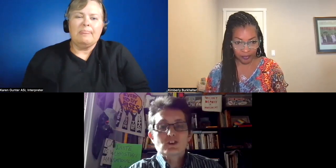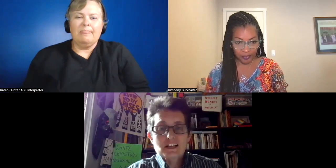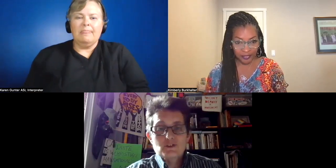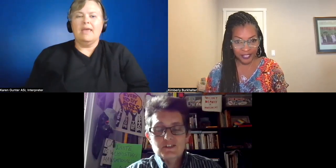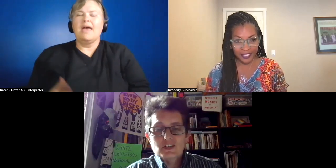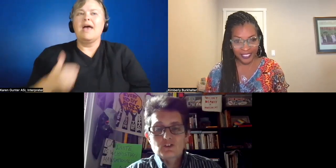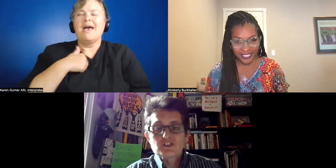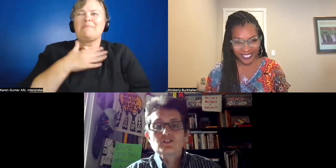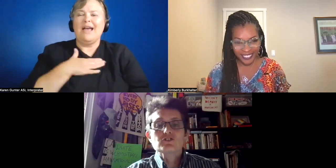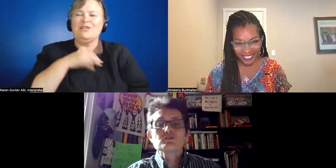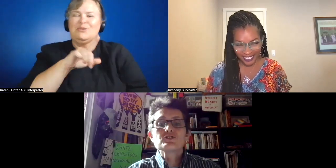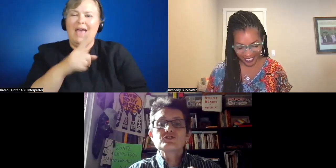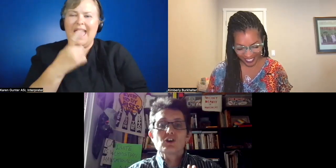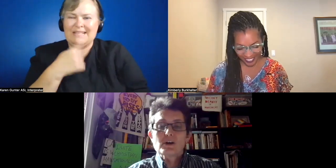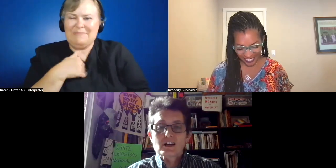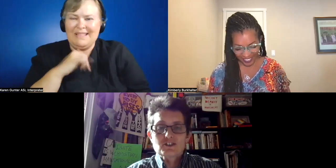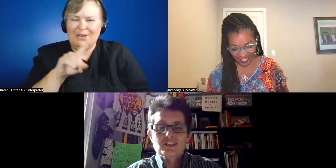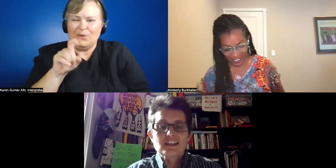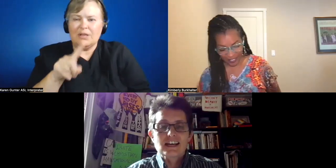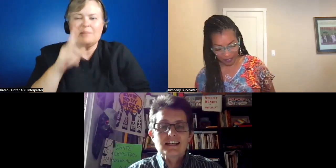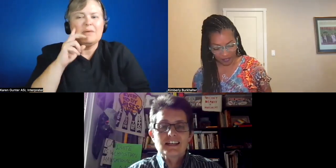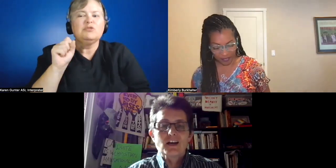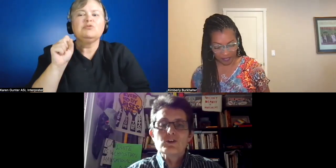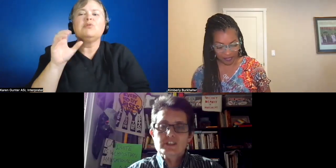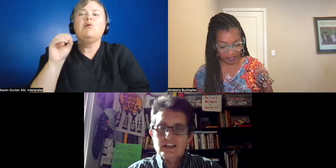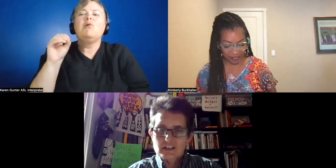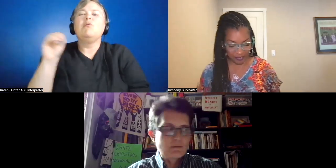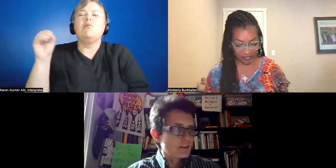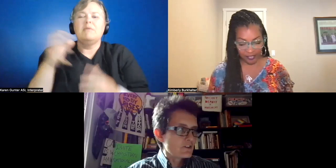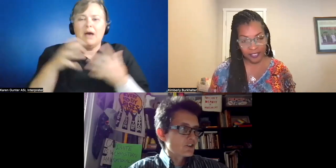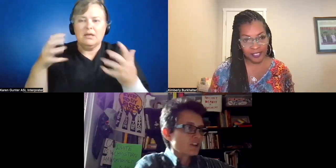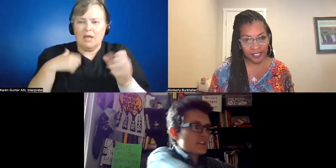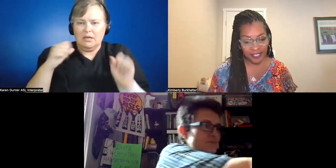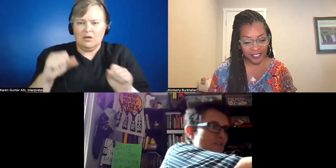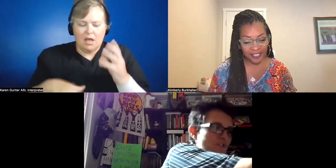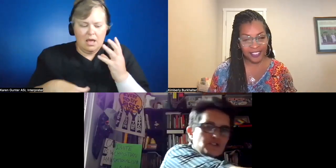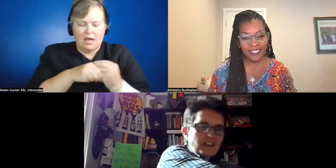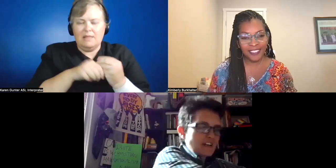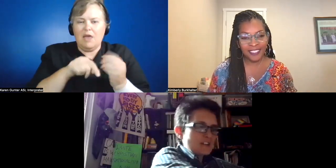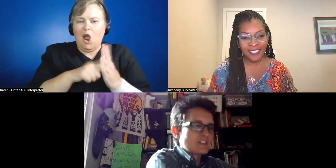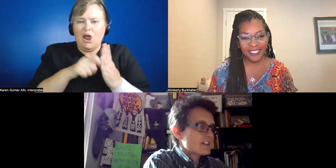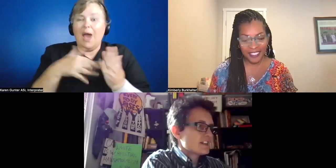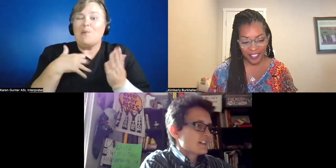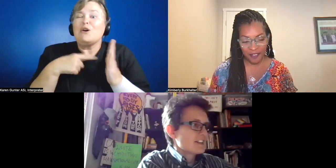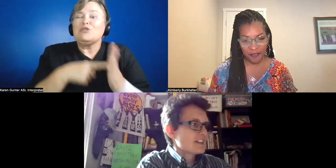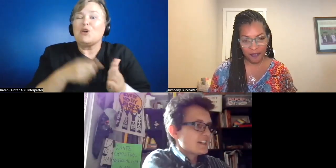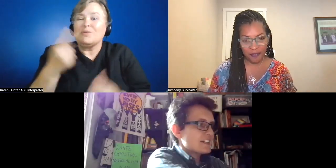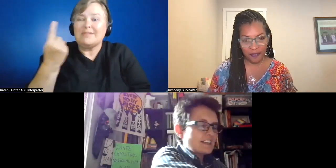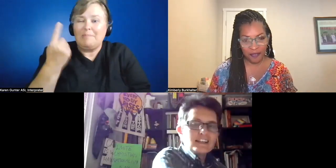I'm so glad you asked that question, because there is so much that I wish that I could put in this article. I just want to show you guys.